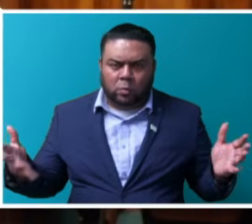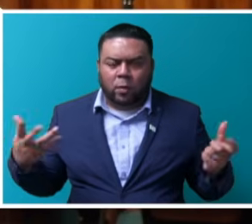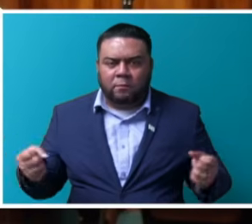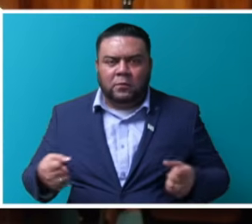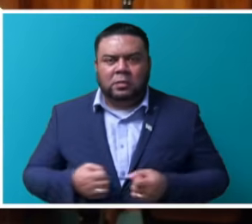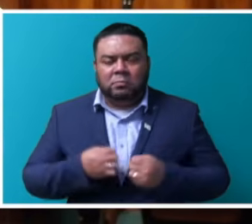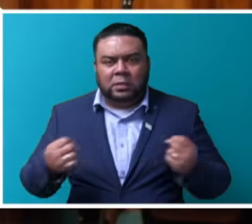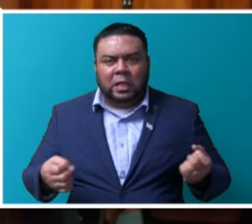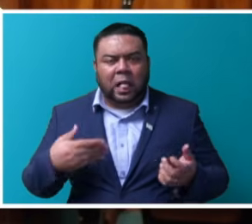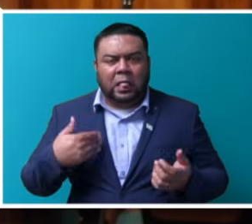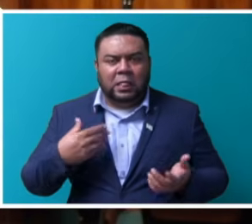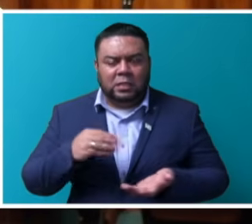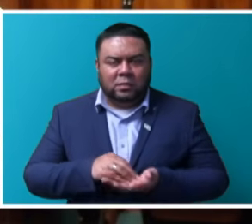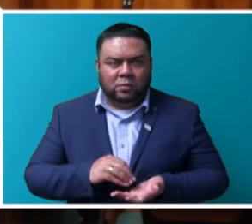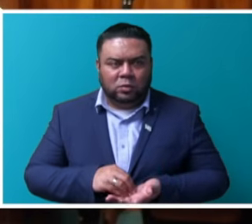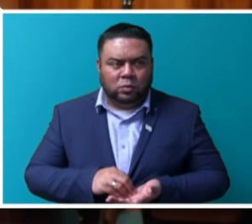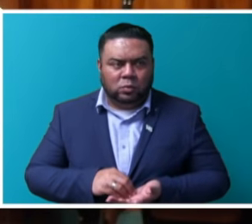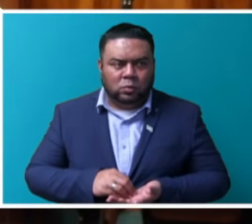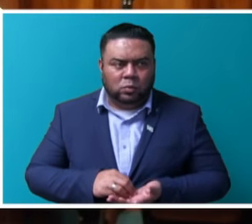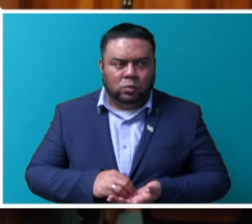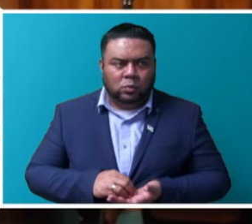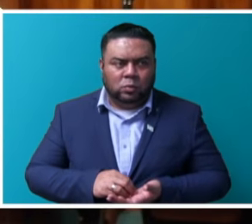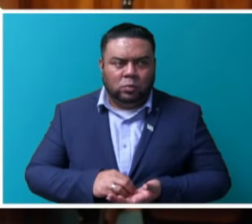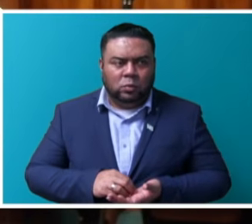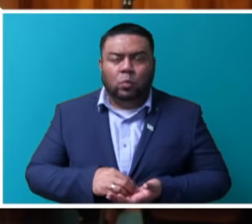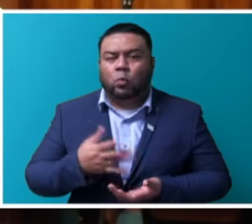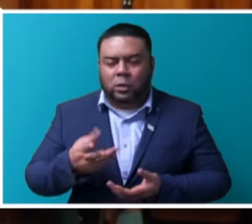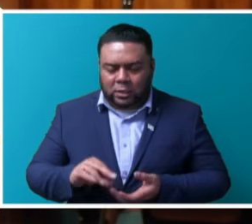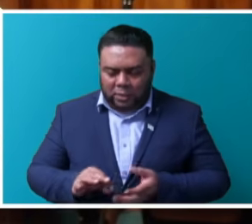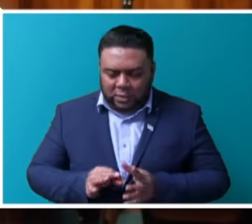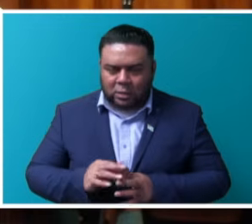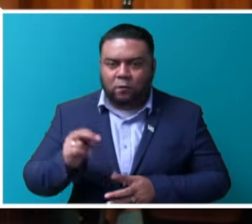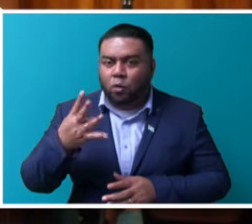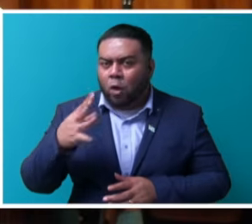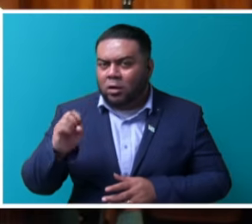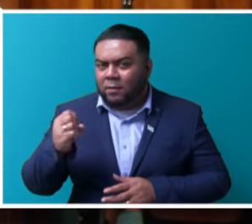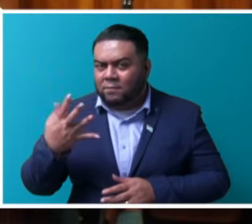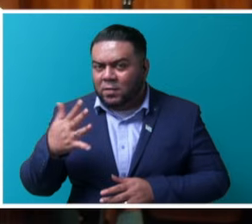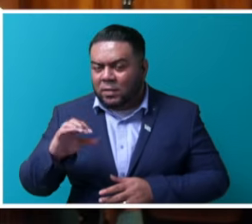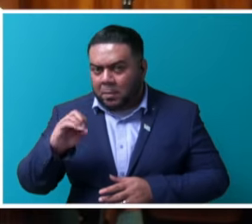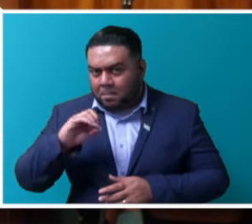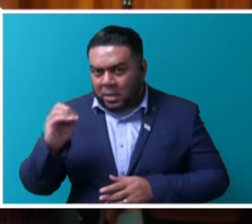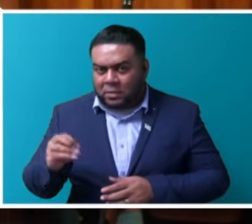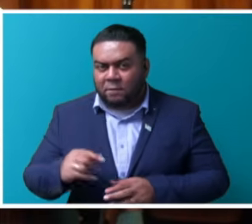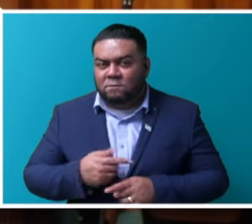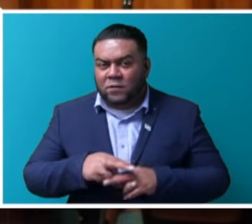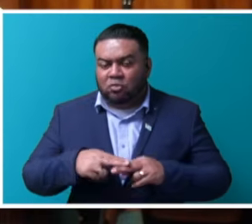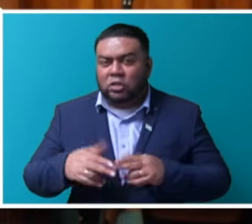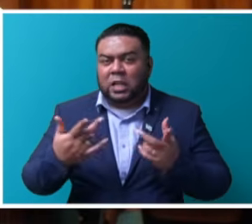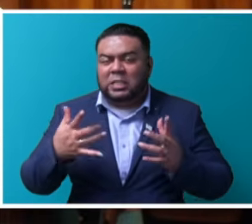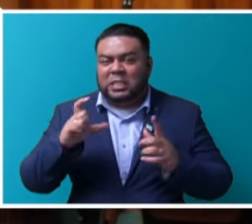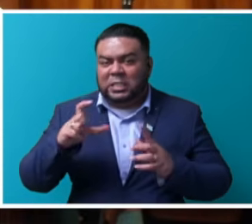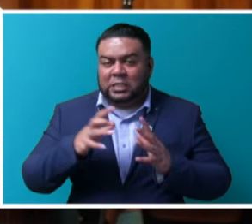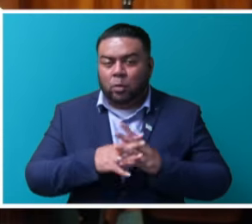health services. We will need to increase the bed capacity from the current 453 beds at Fiji's largest CWM hospital